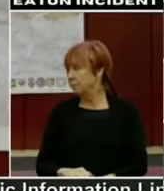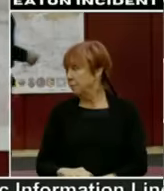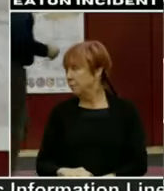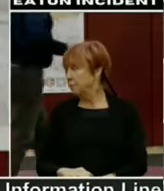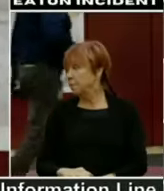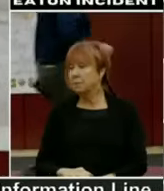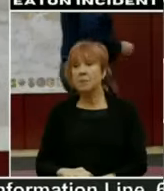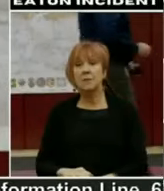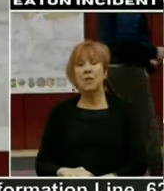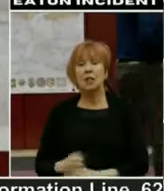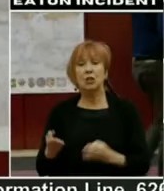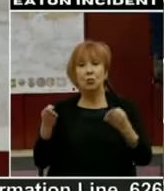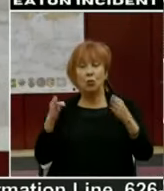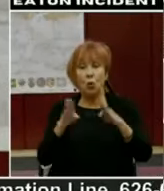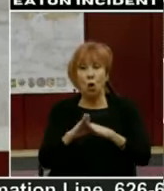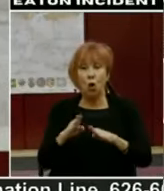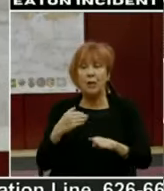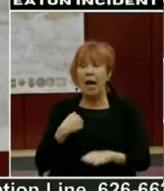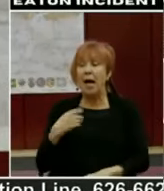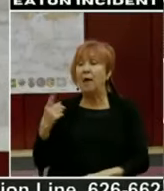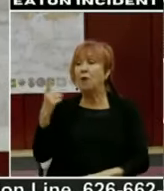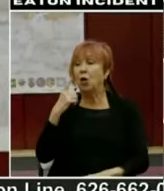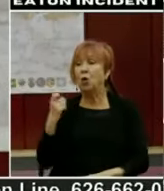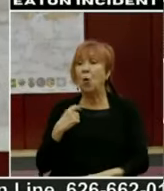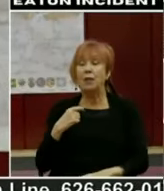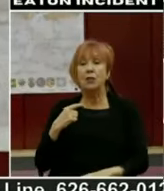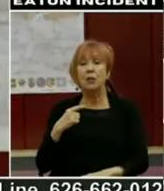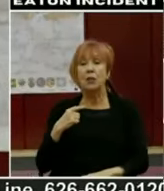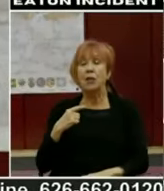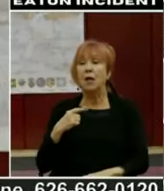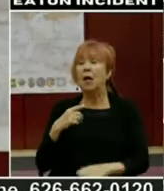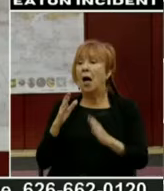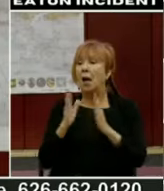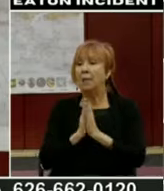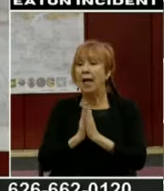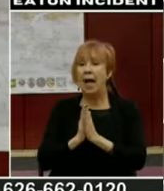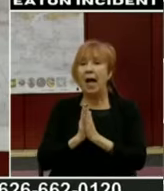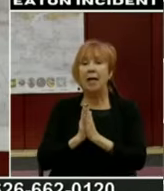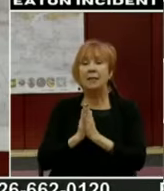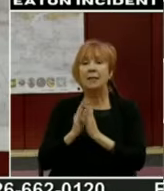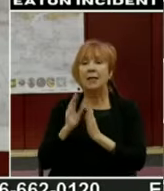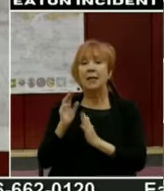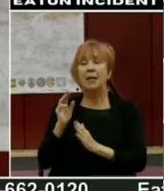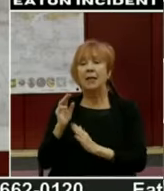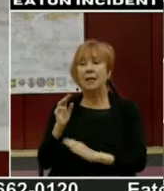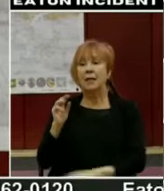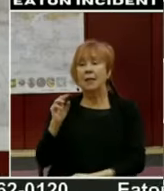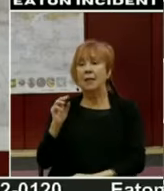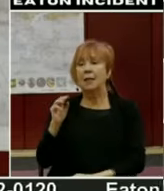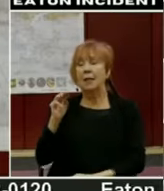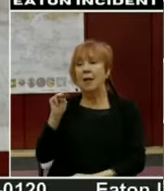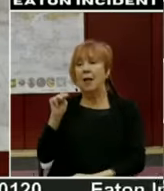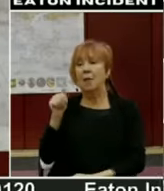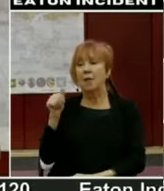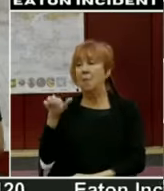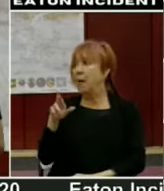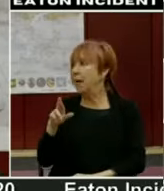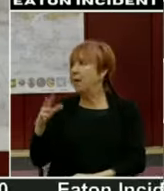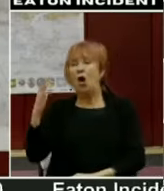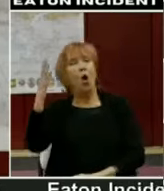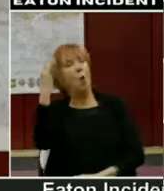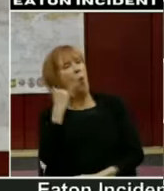And to close us out on our question and answer, I'm going to ask that the Mayor of Pasadena, Victor Gordo, comes up.